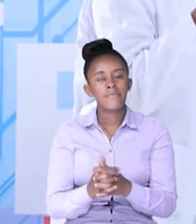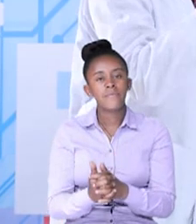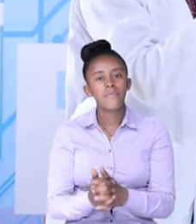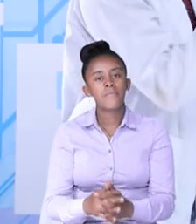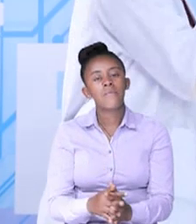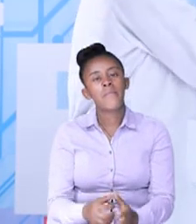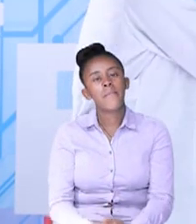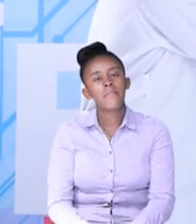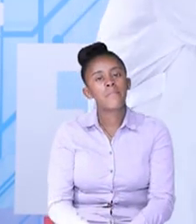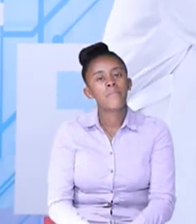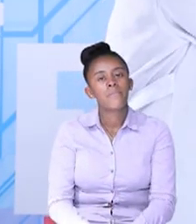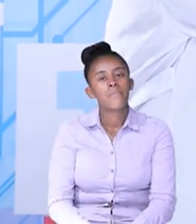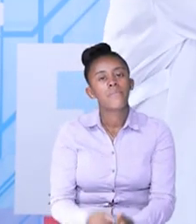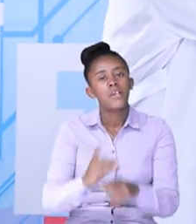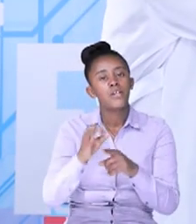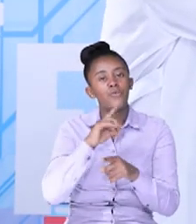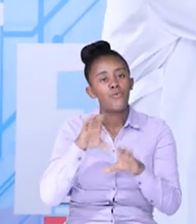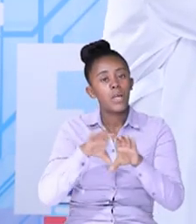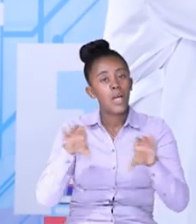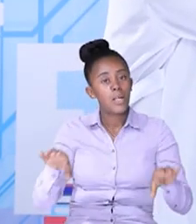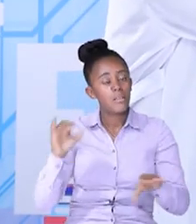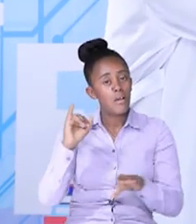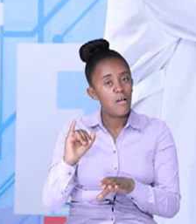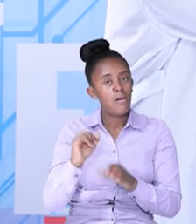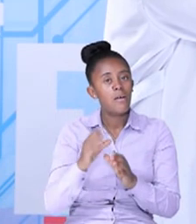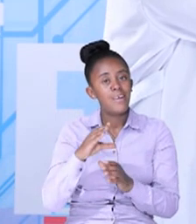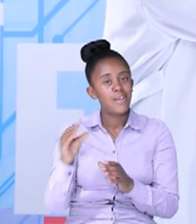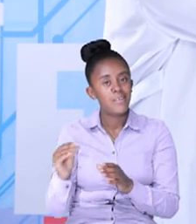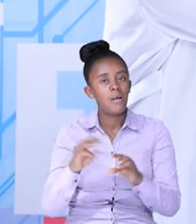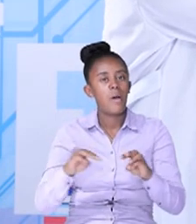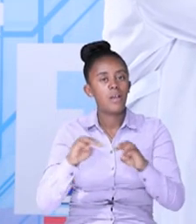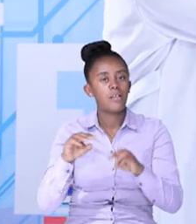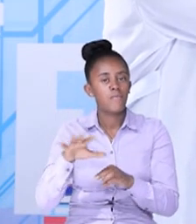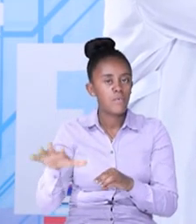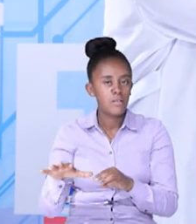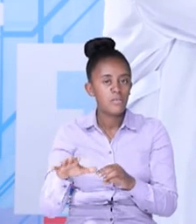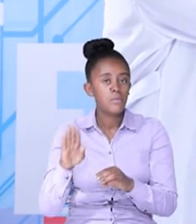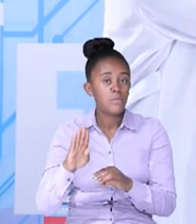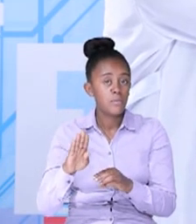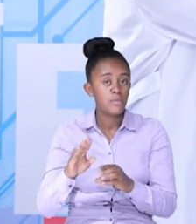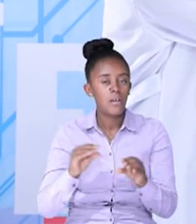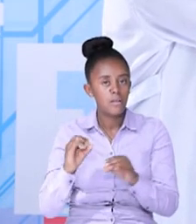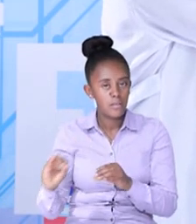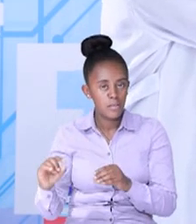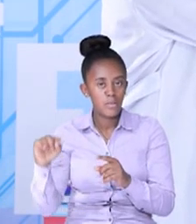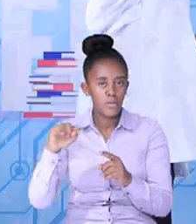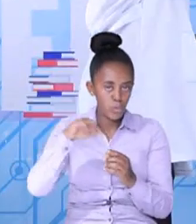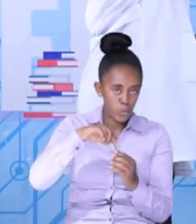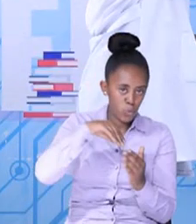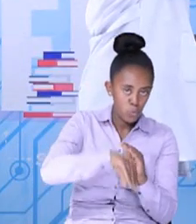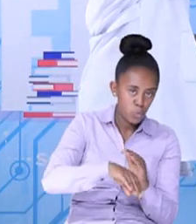Okay, so the direction of the current I and the magnetic field. Where is the direction of the magnetic field? It's acting into the